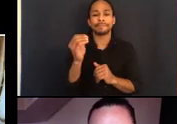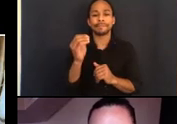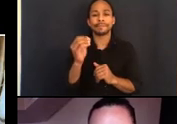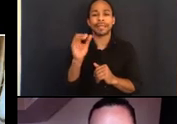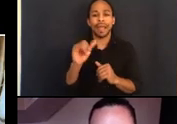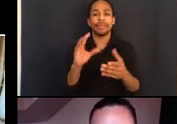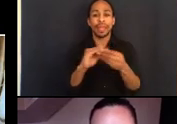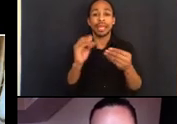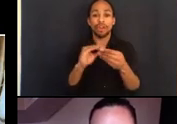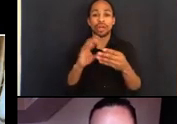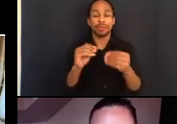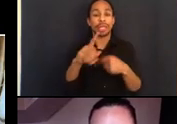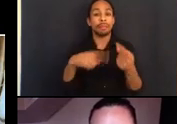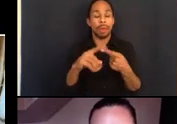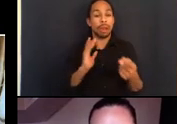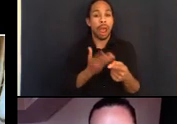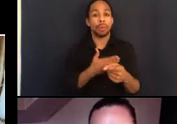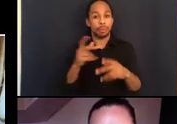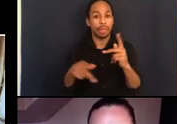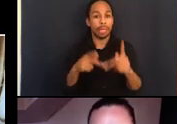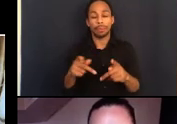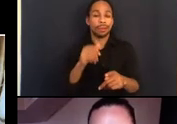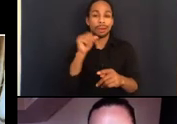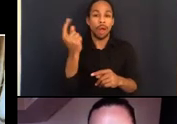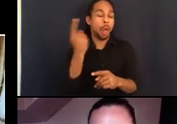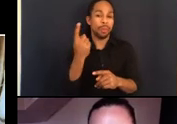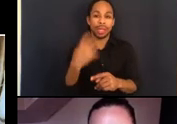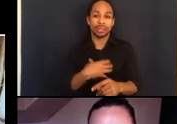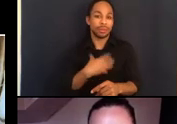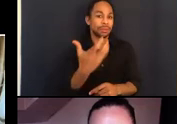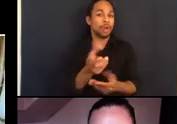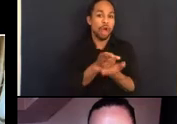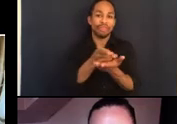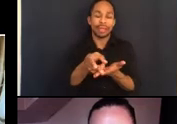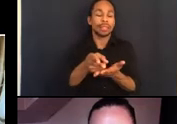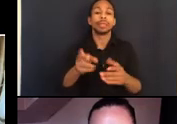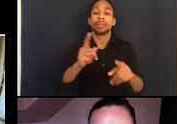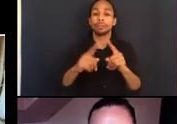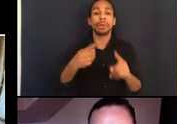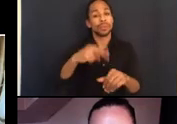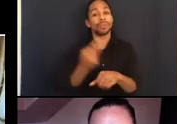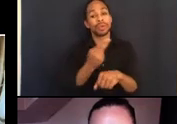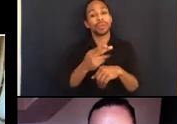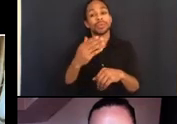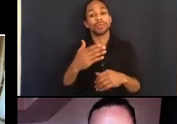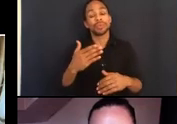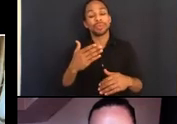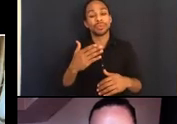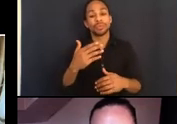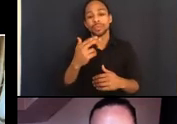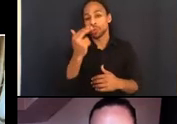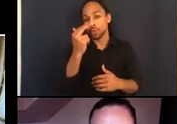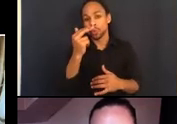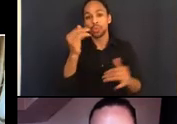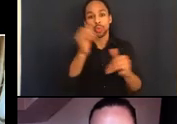that go out sometimes are not authentically from Indigenous people, but as we use humor, it's something, that we embrace. And my mother